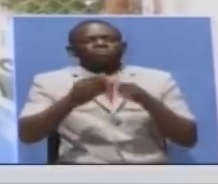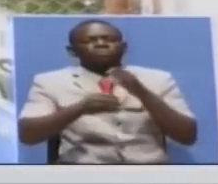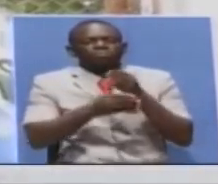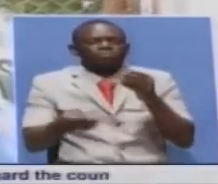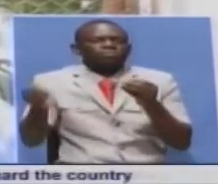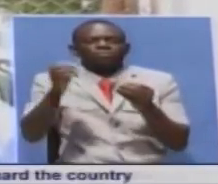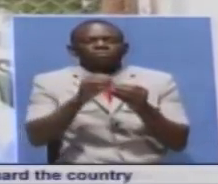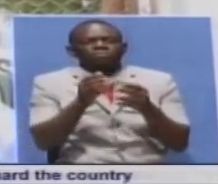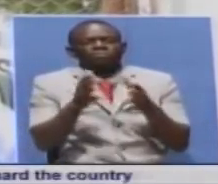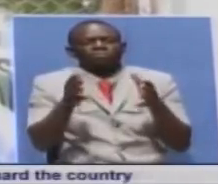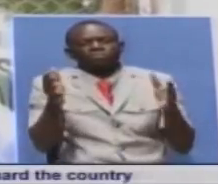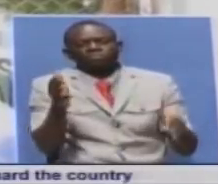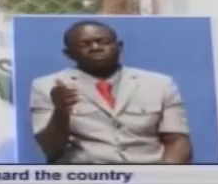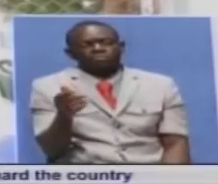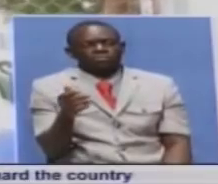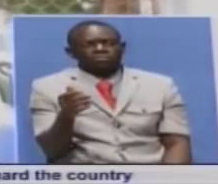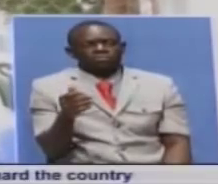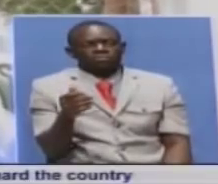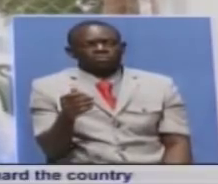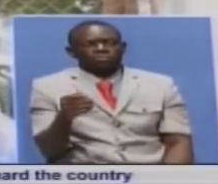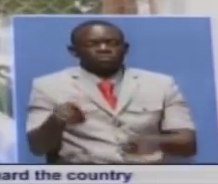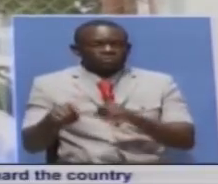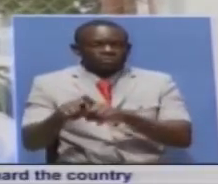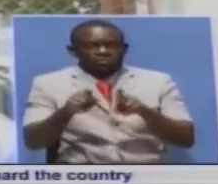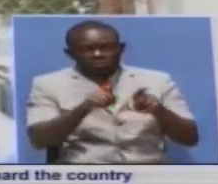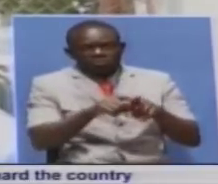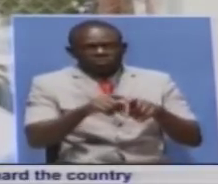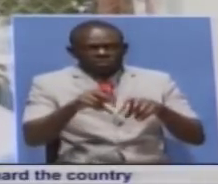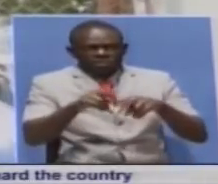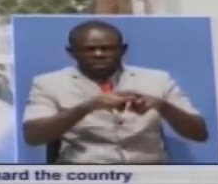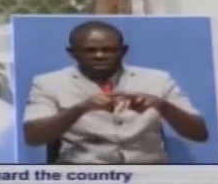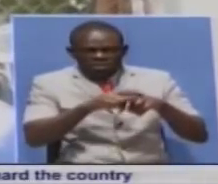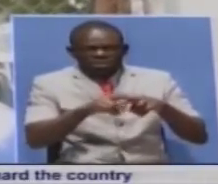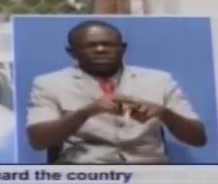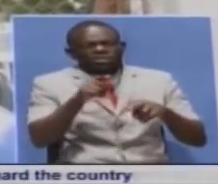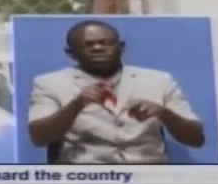of deteriorating capacity of Tazara. We believe